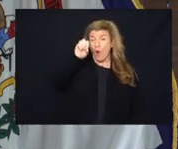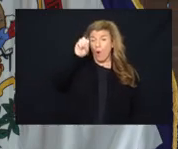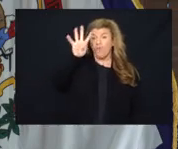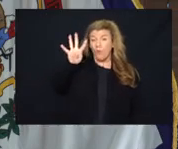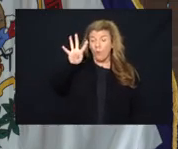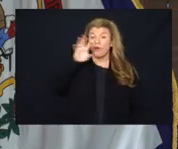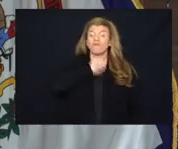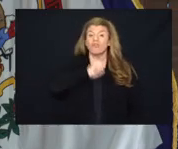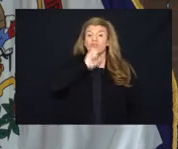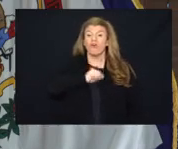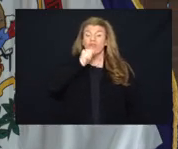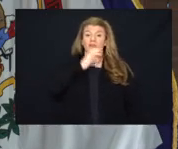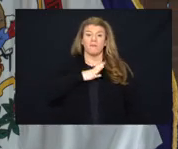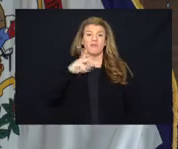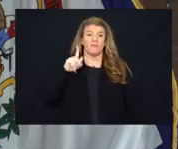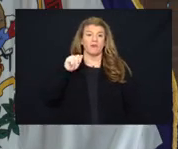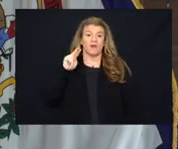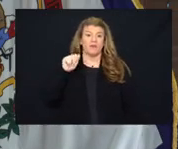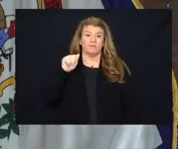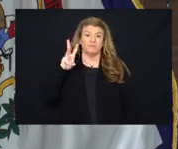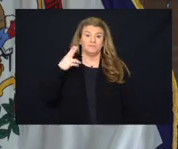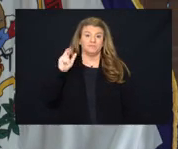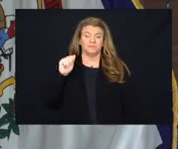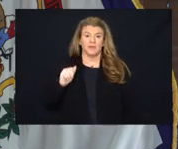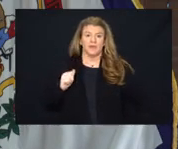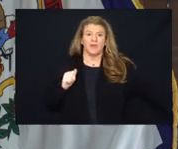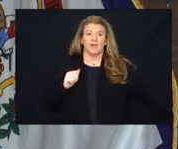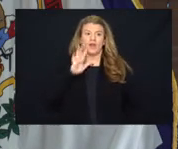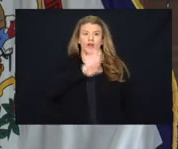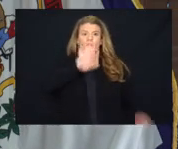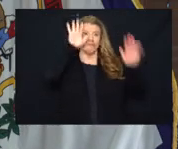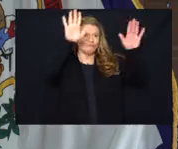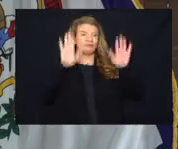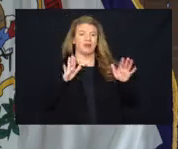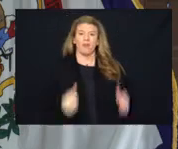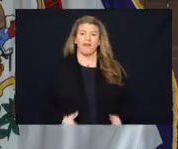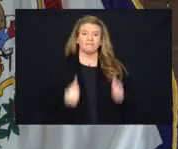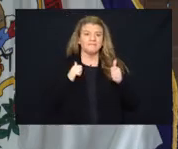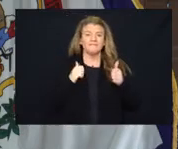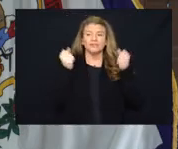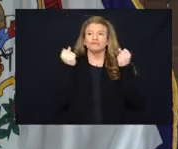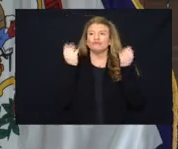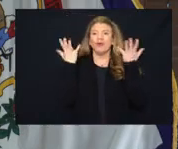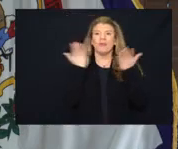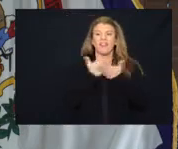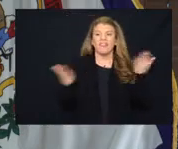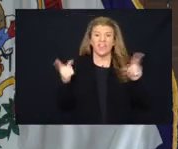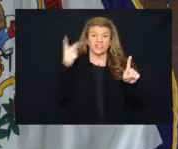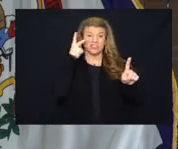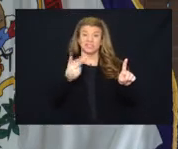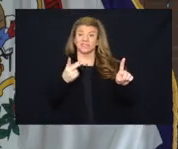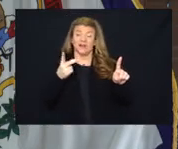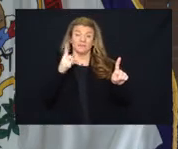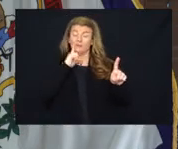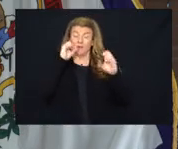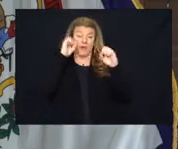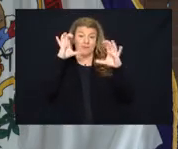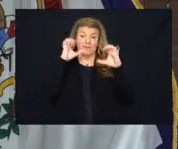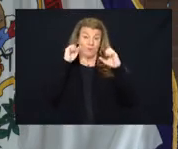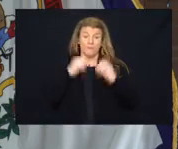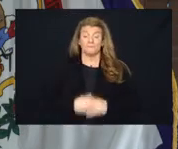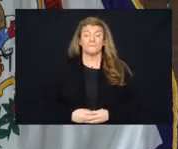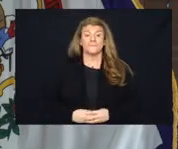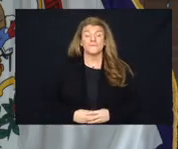104-year-old female from Kanawha County. What an incredible life. So many things she saw. It's unbelievable.